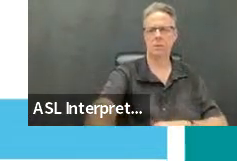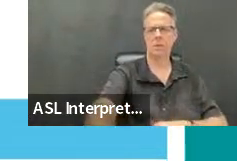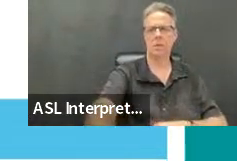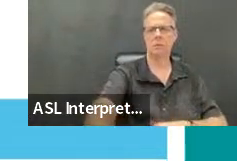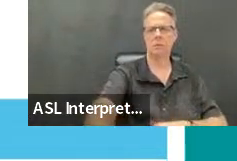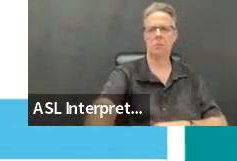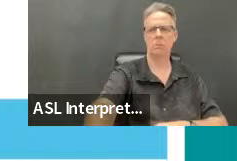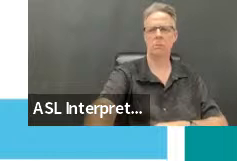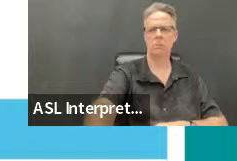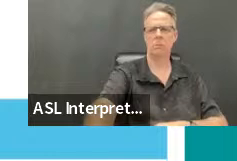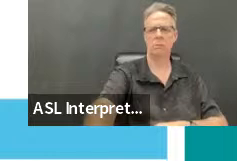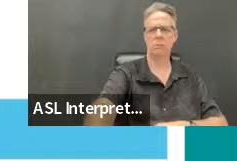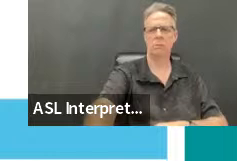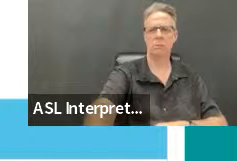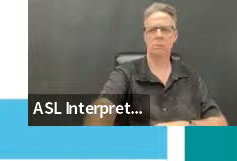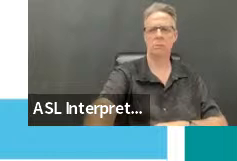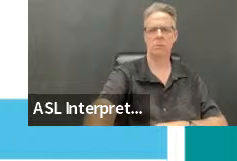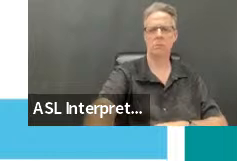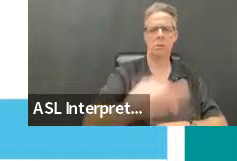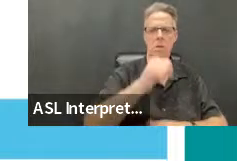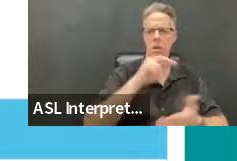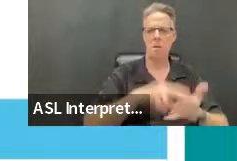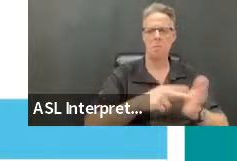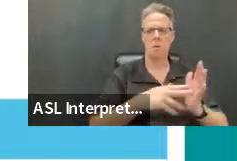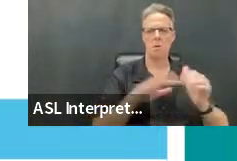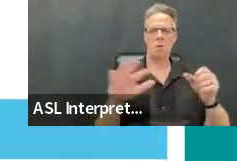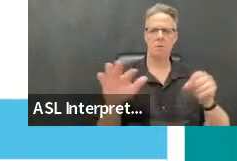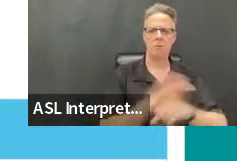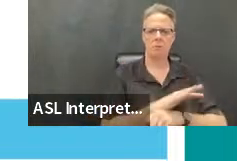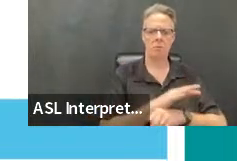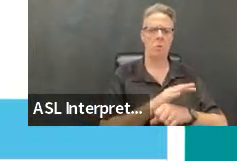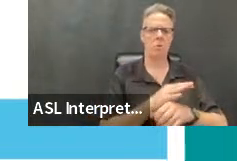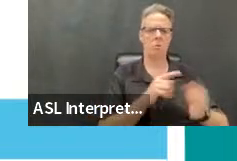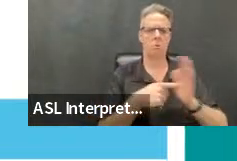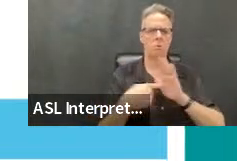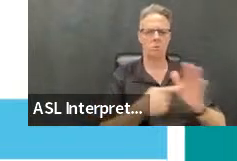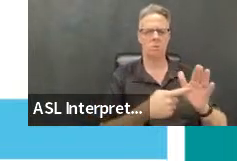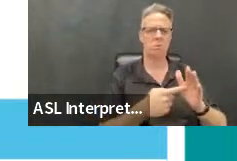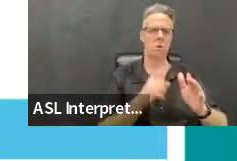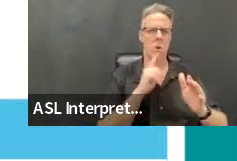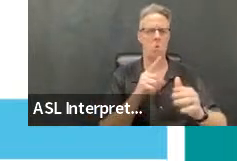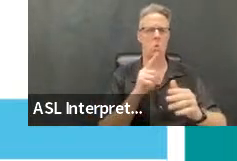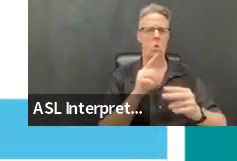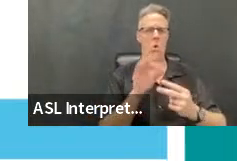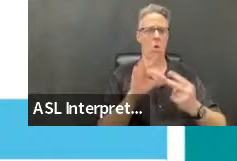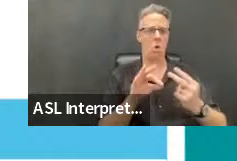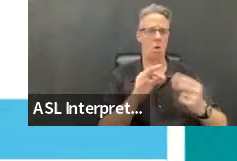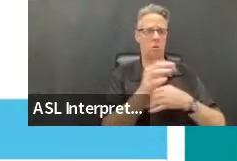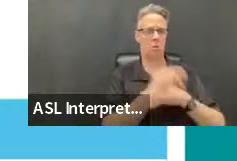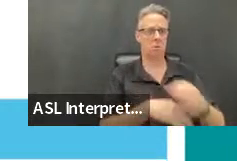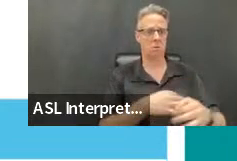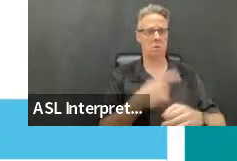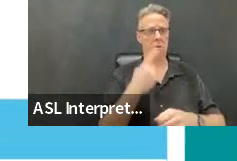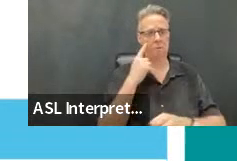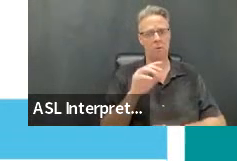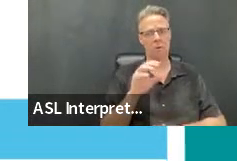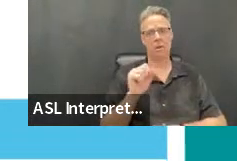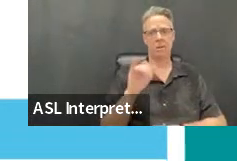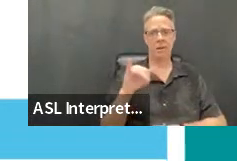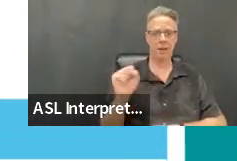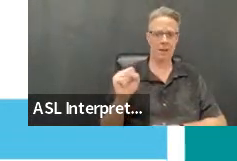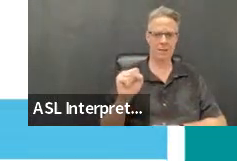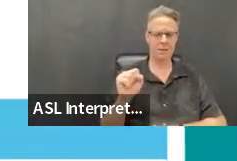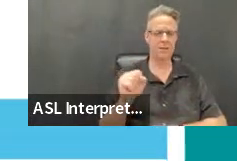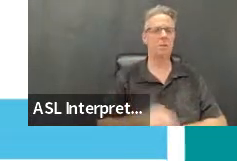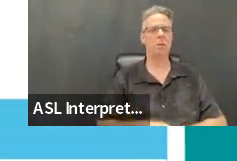not, it is not a fully defined alternative evaluated in the SEIS. So